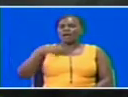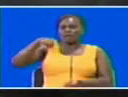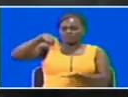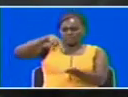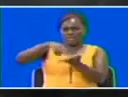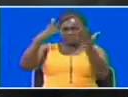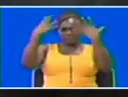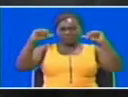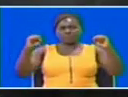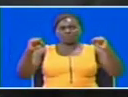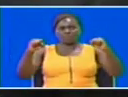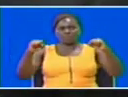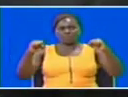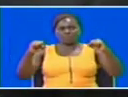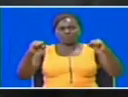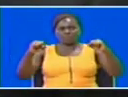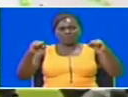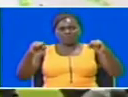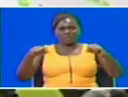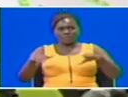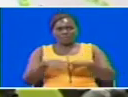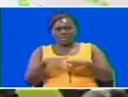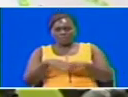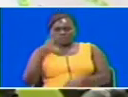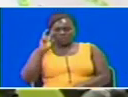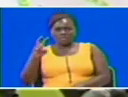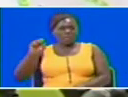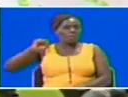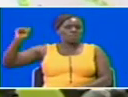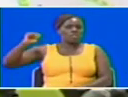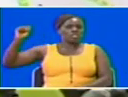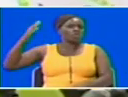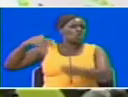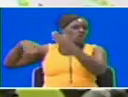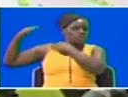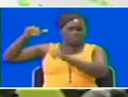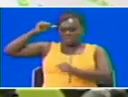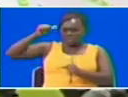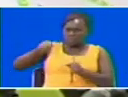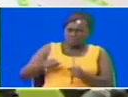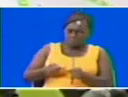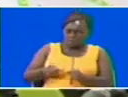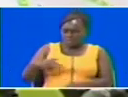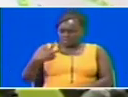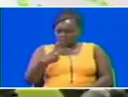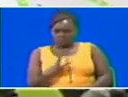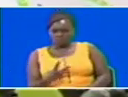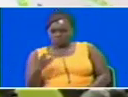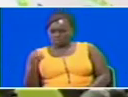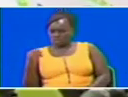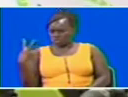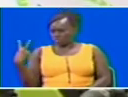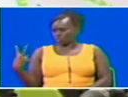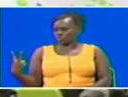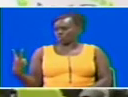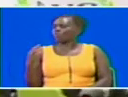candidate. Who will look at the political history of this country, you will remember that in 2002, when there was